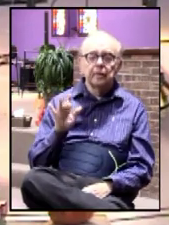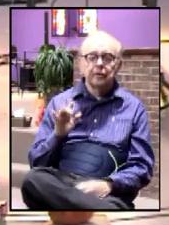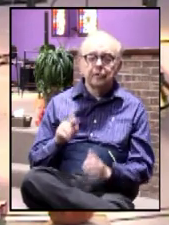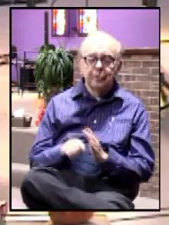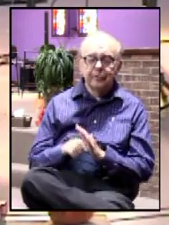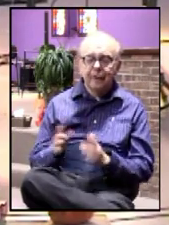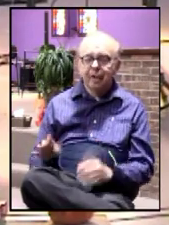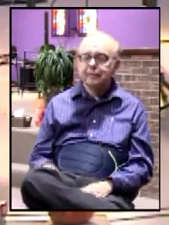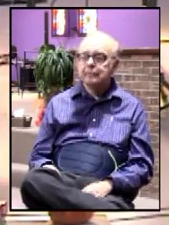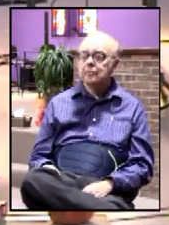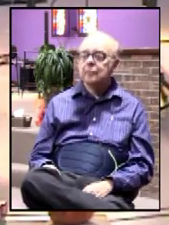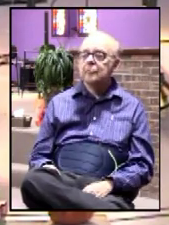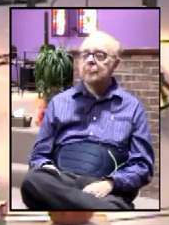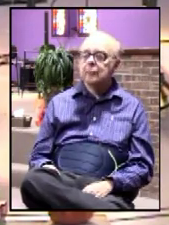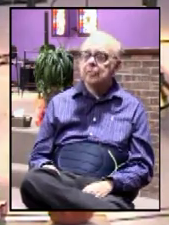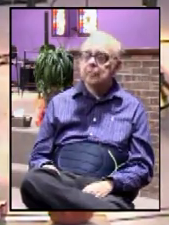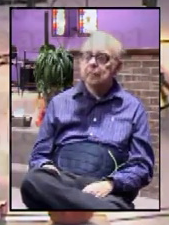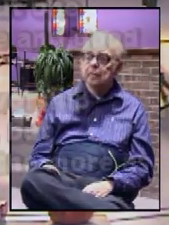25.